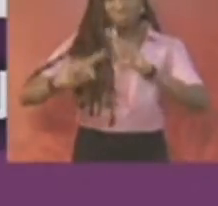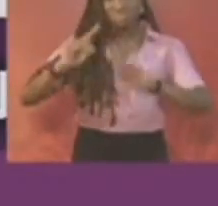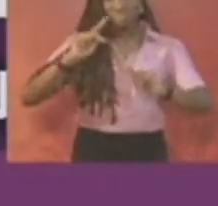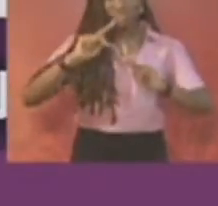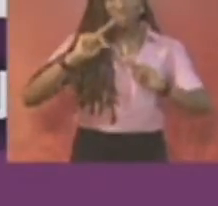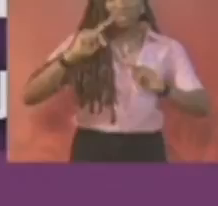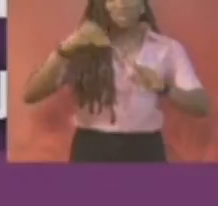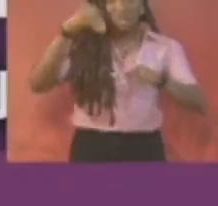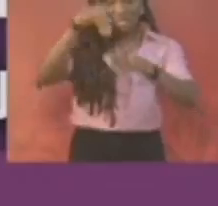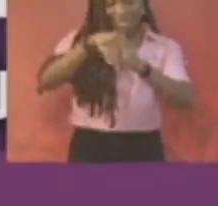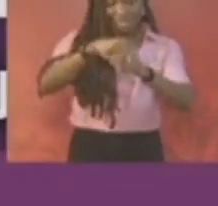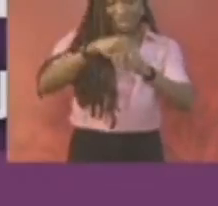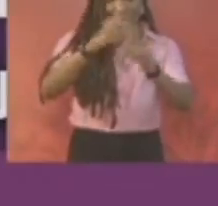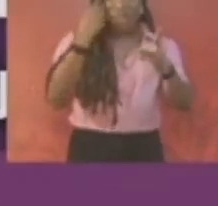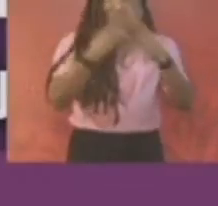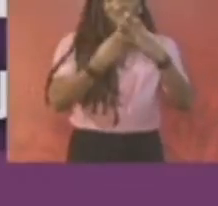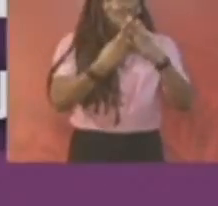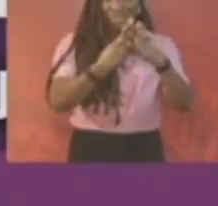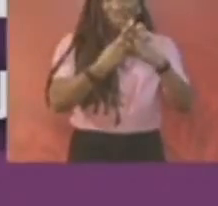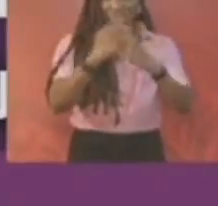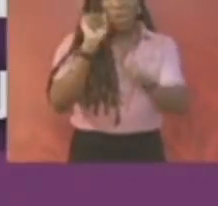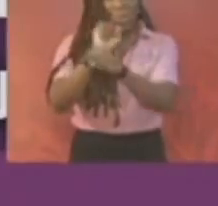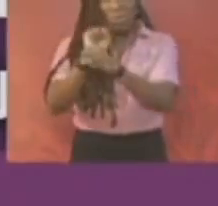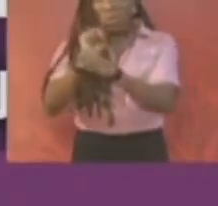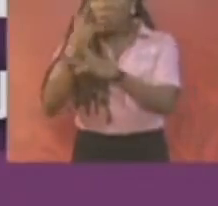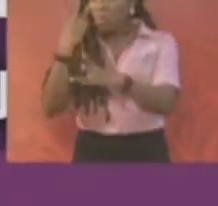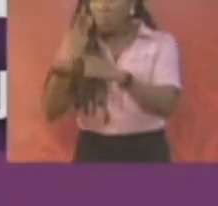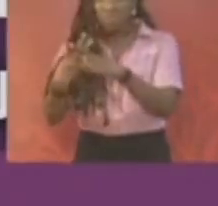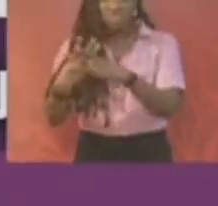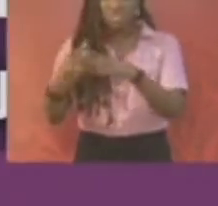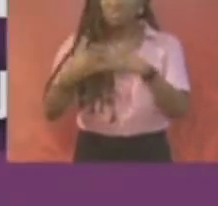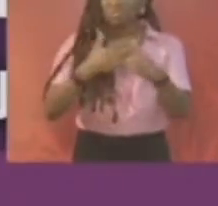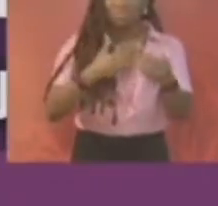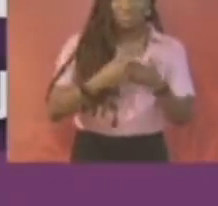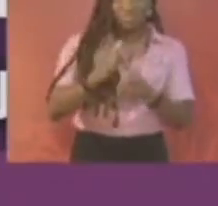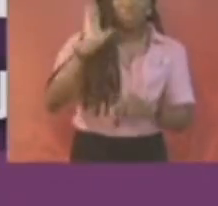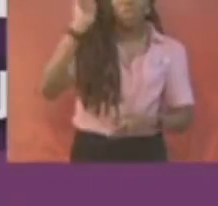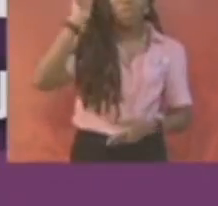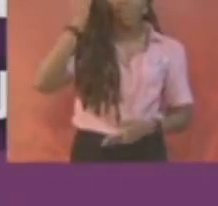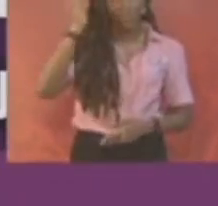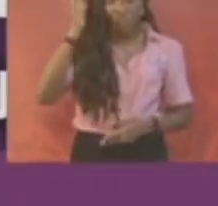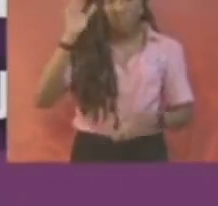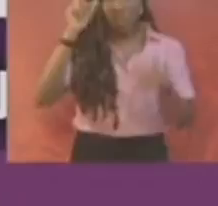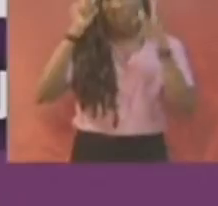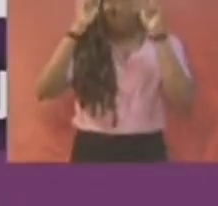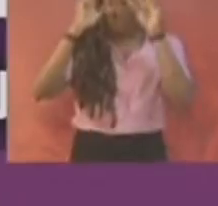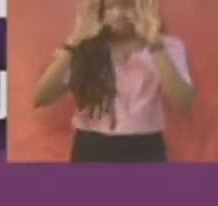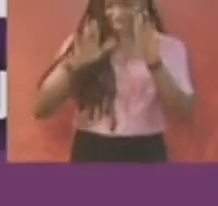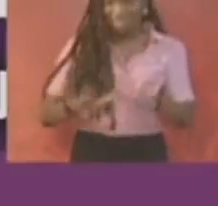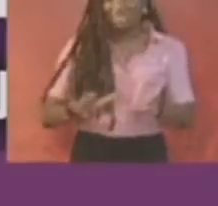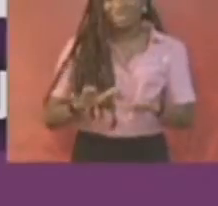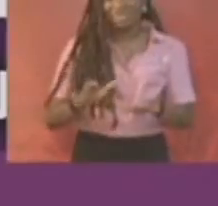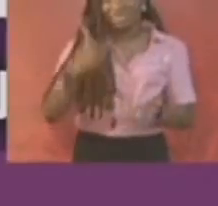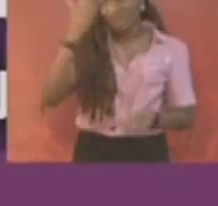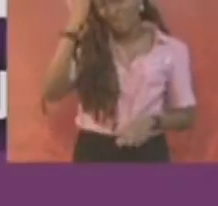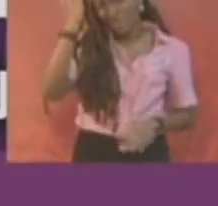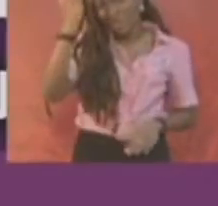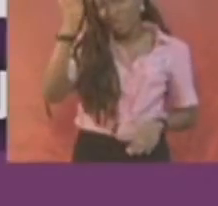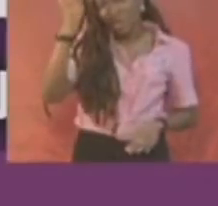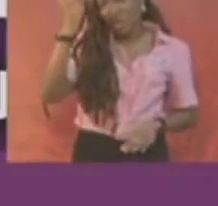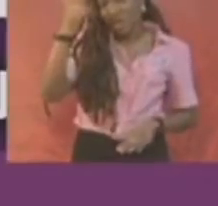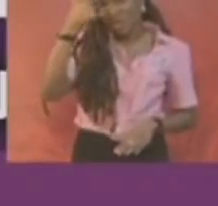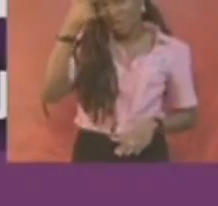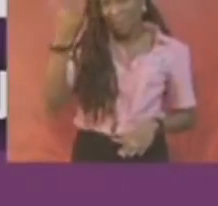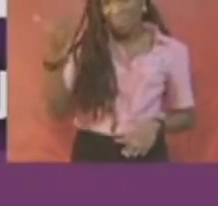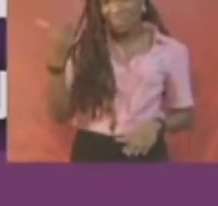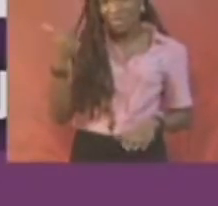at this point should be tested. Everyone who could be found to be associated with someone in the prison should be tested, because it's a sort of time